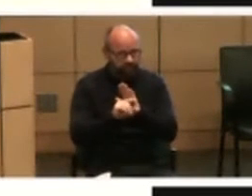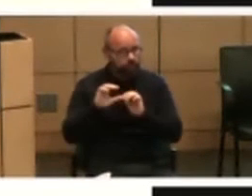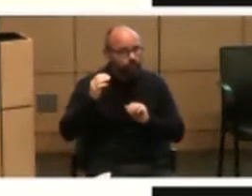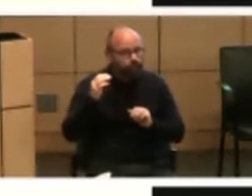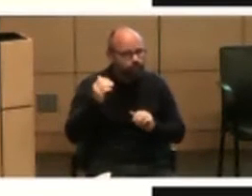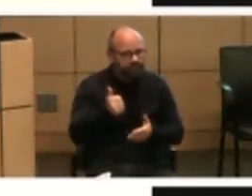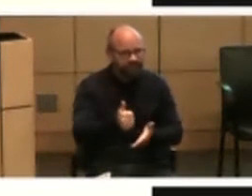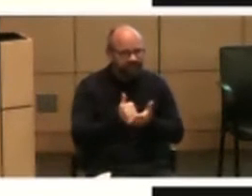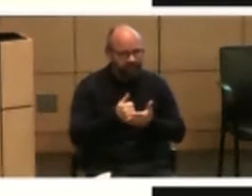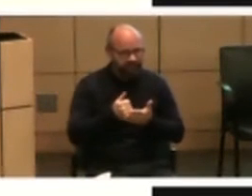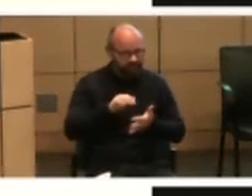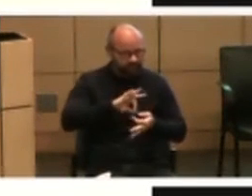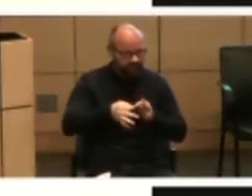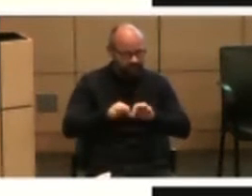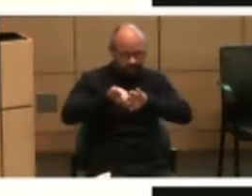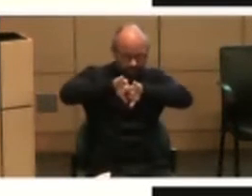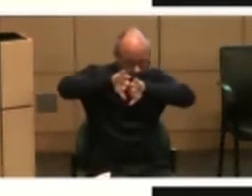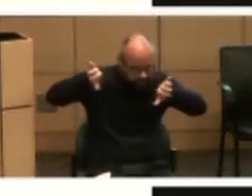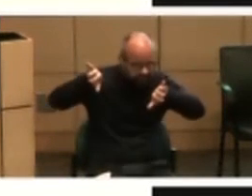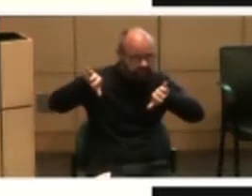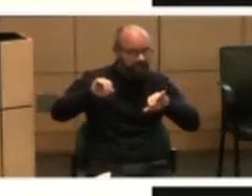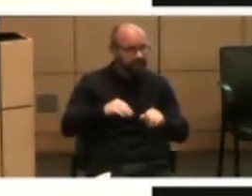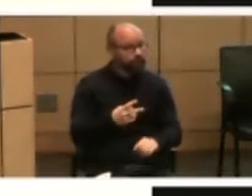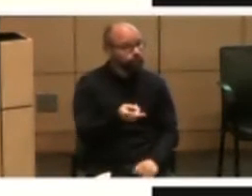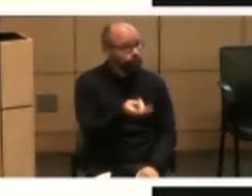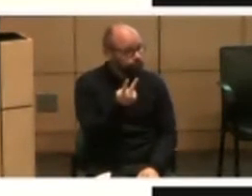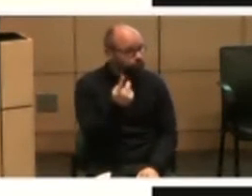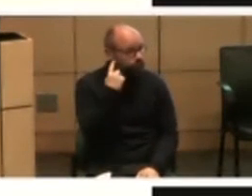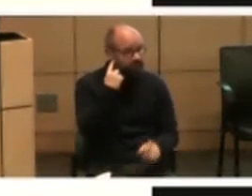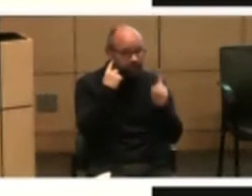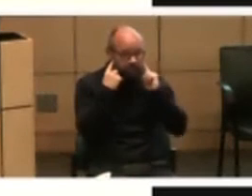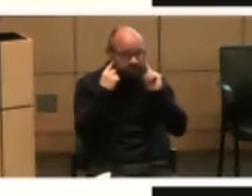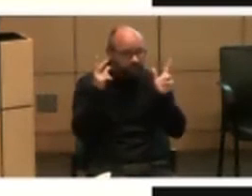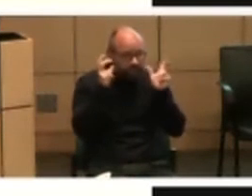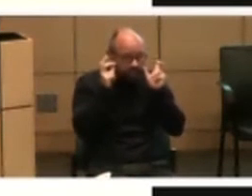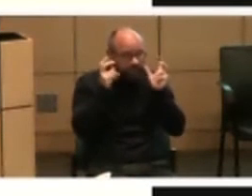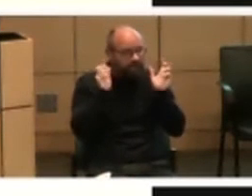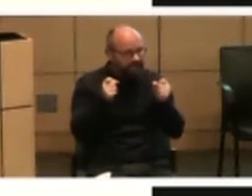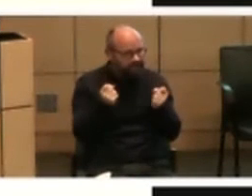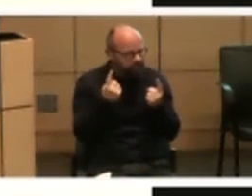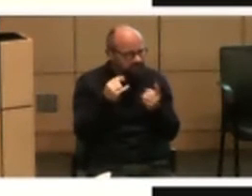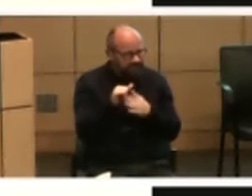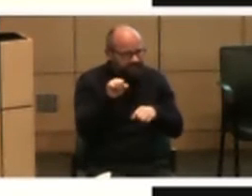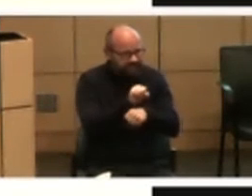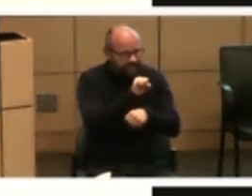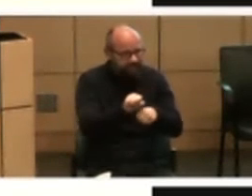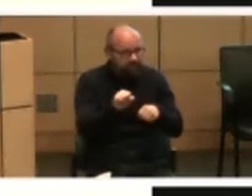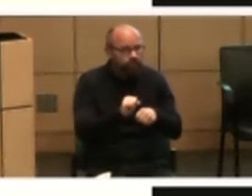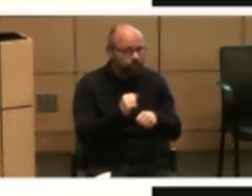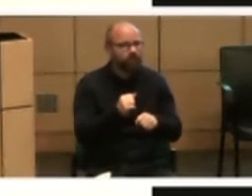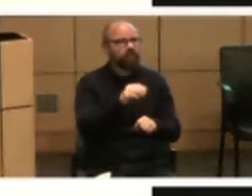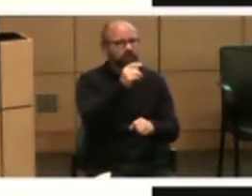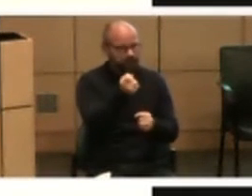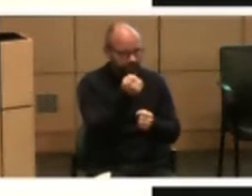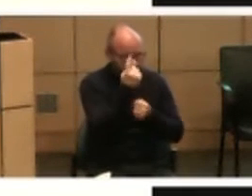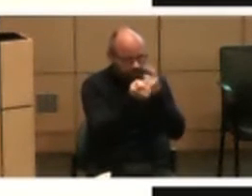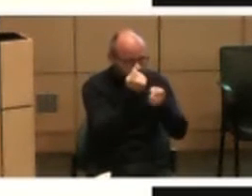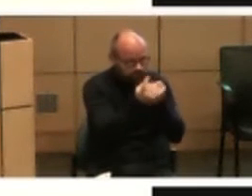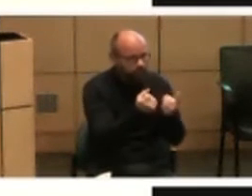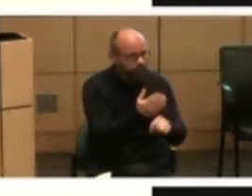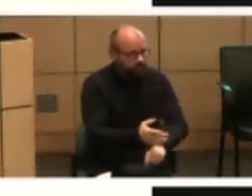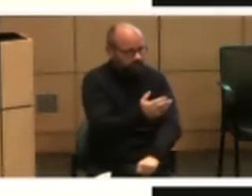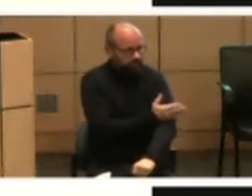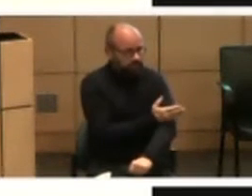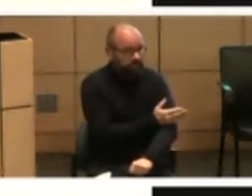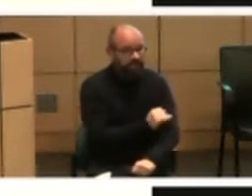two normally hearing ears and you can do that task, your speech understanding improves dramatically. When you have one ear which has